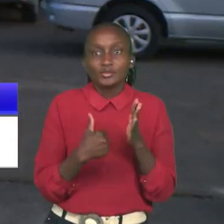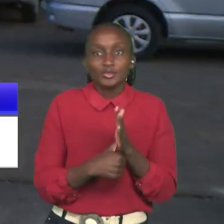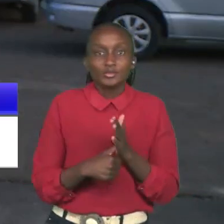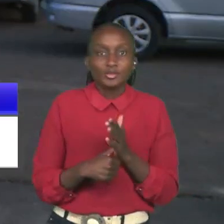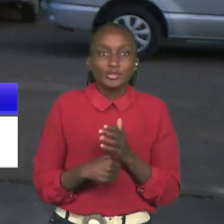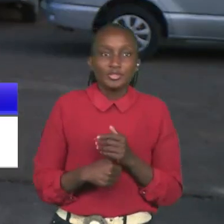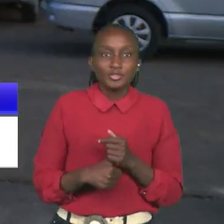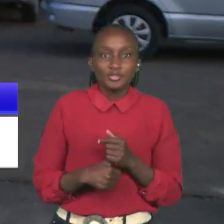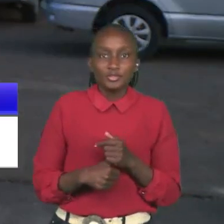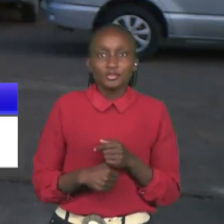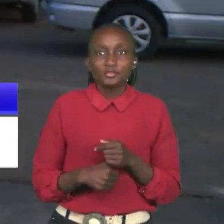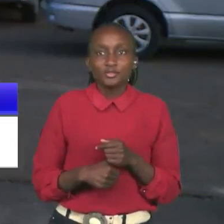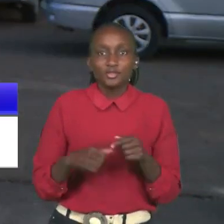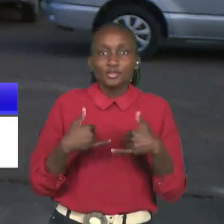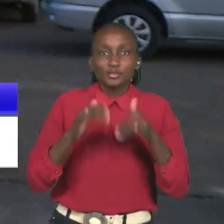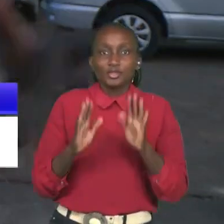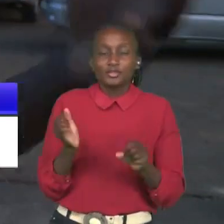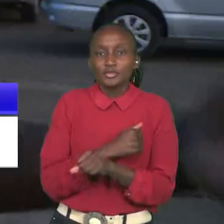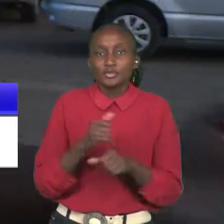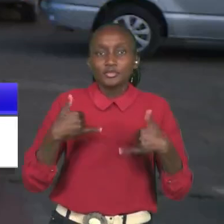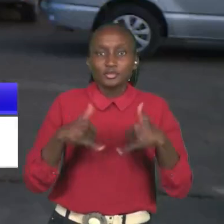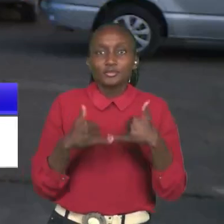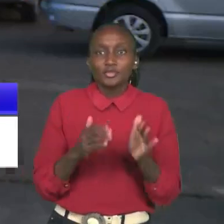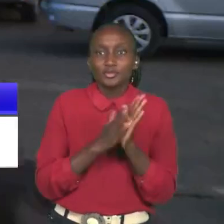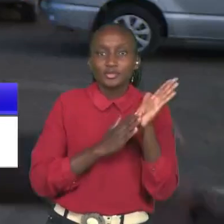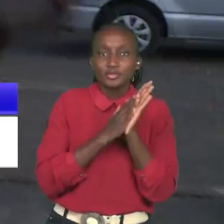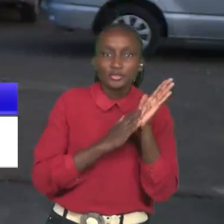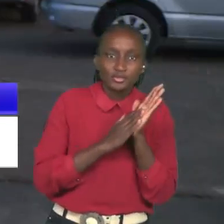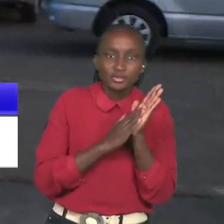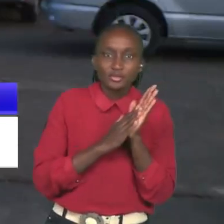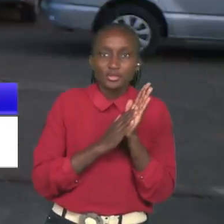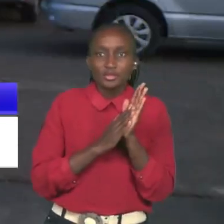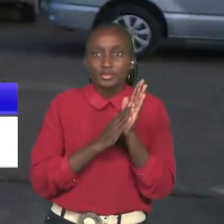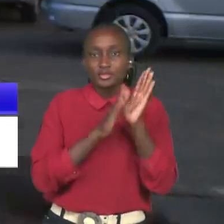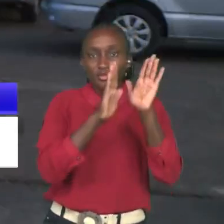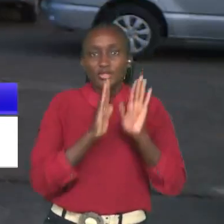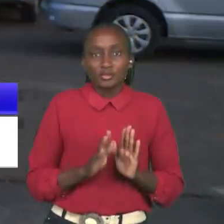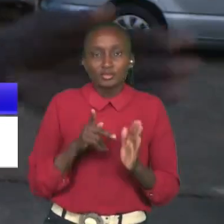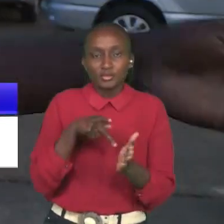wao wachezaji hawezi cheza mpira, unajua motisha mchezaji ni alipwe.